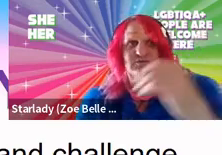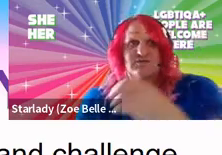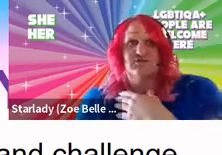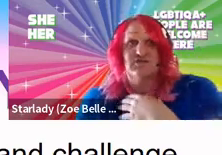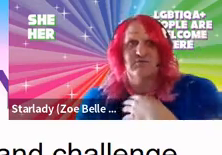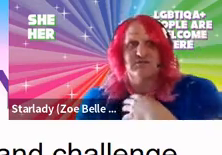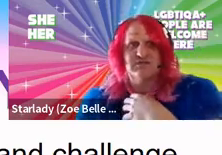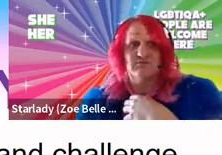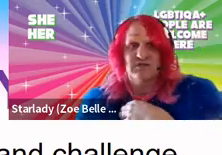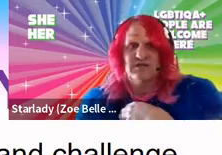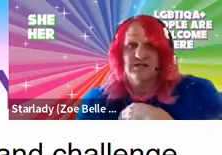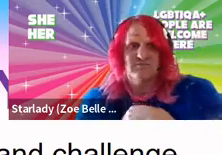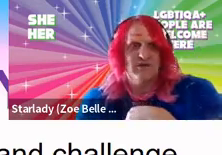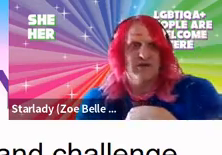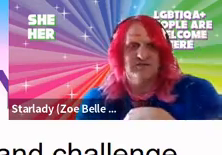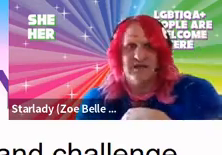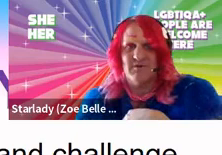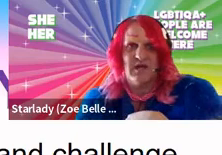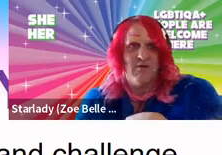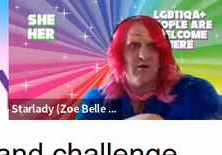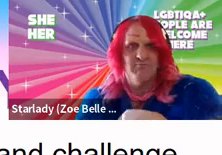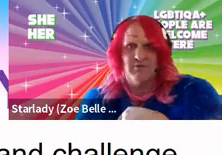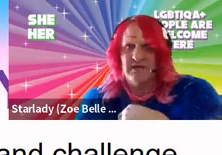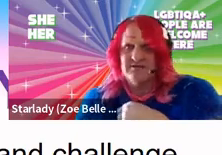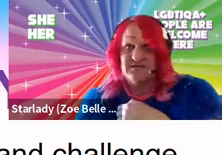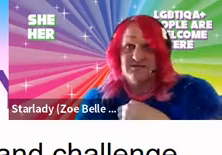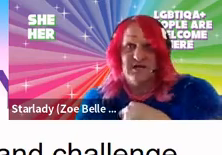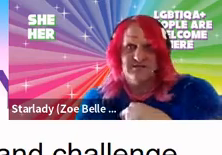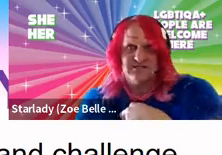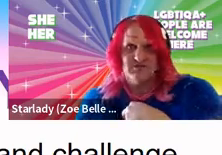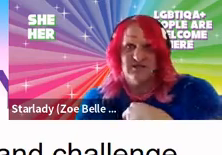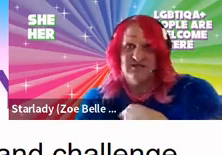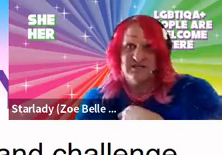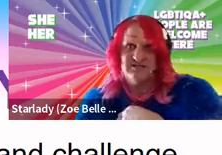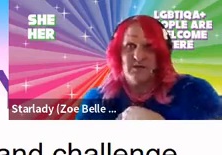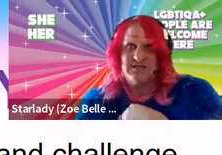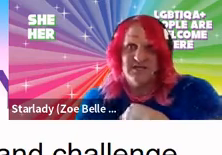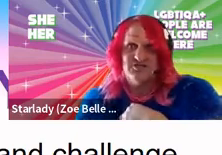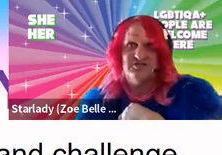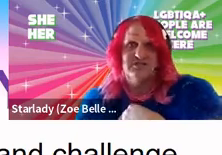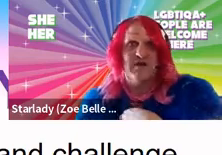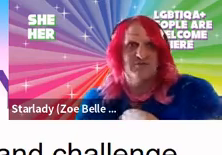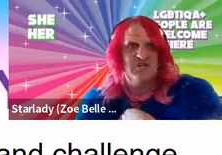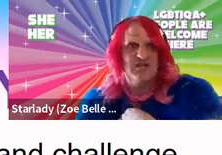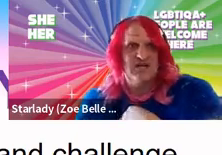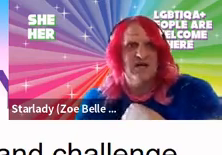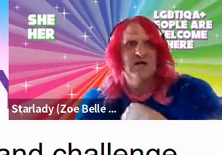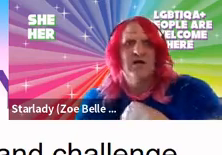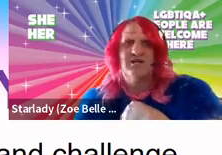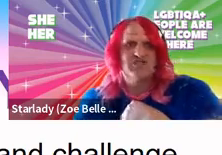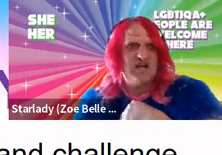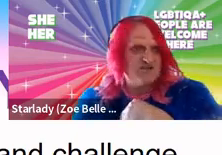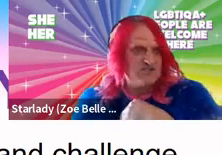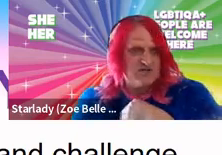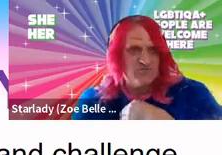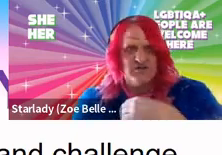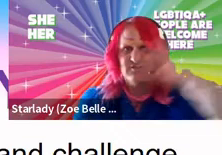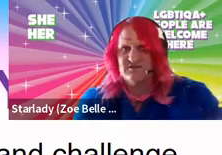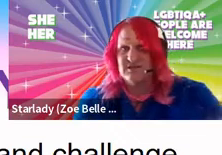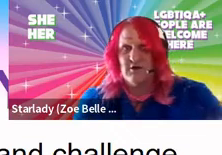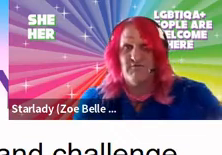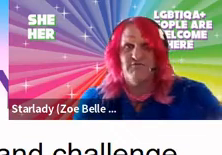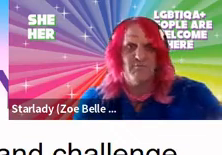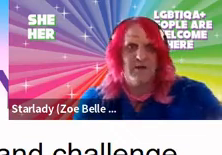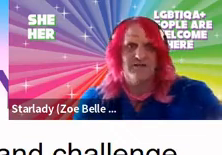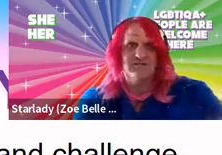addressing transmisogyny, we just really need to be examining our own beliefs, assumptions, expectations around gender, and challenge them